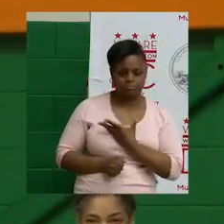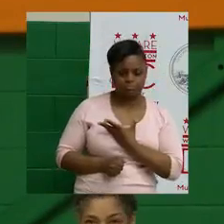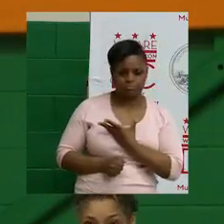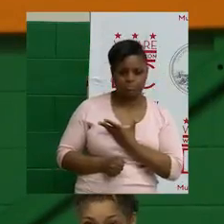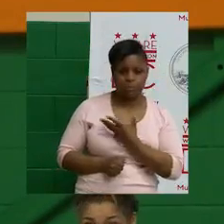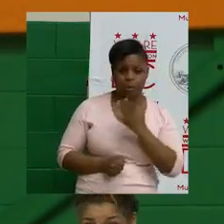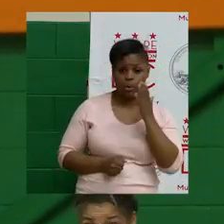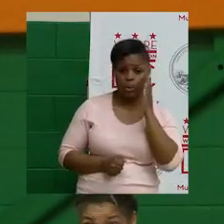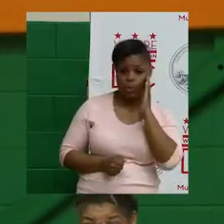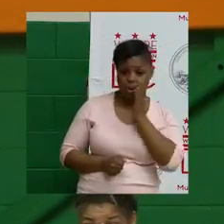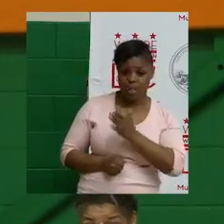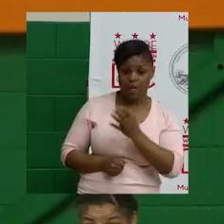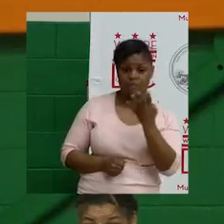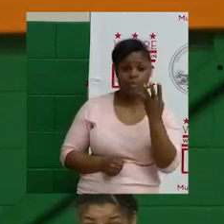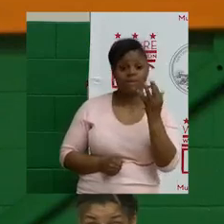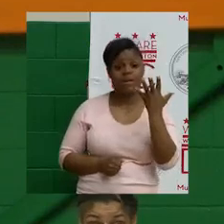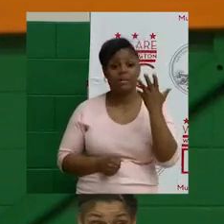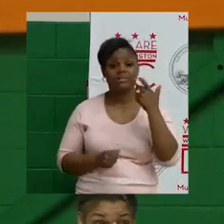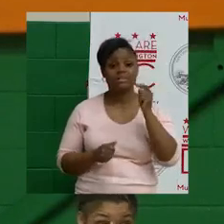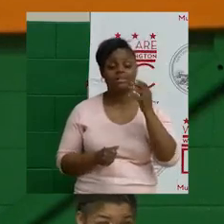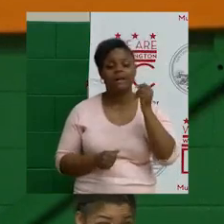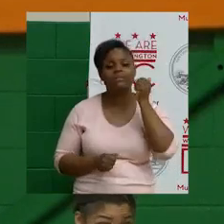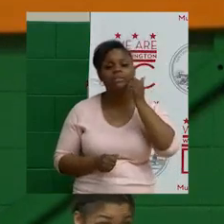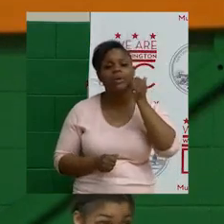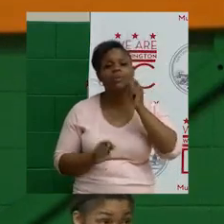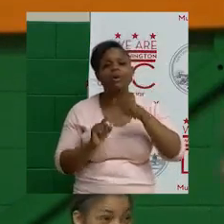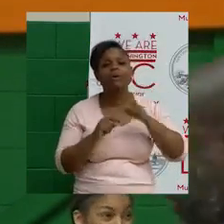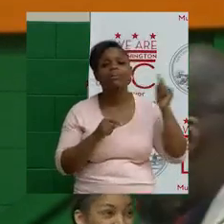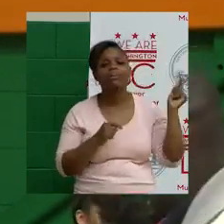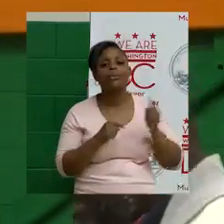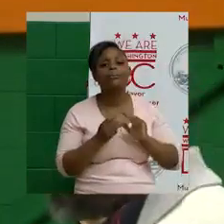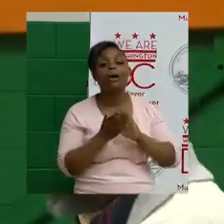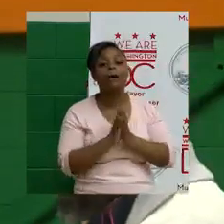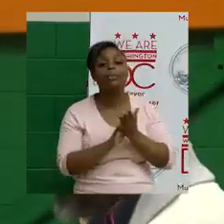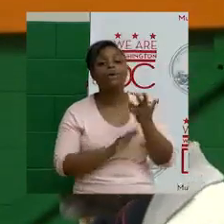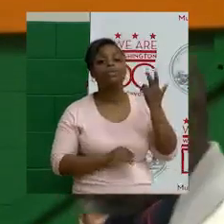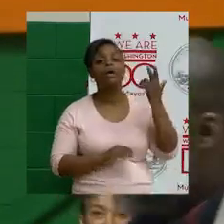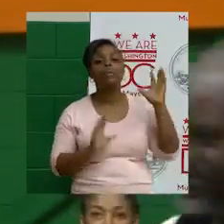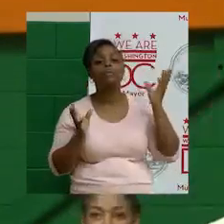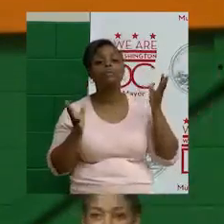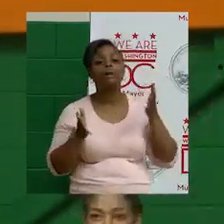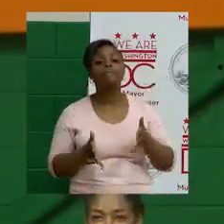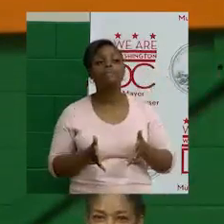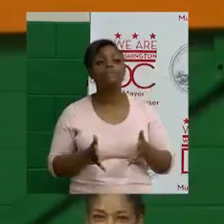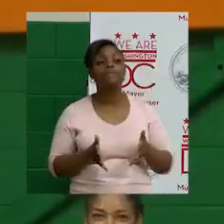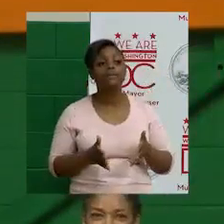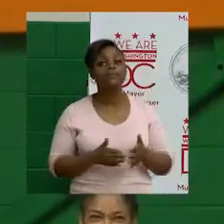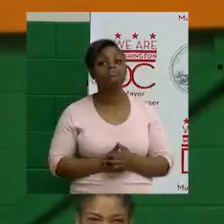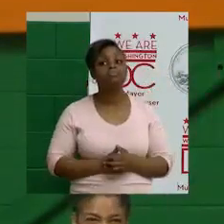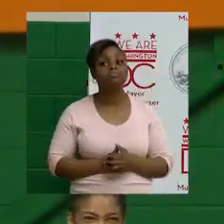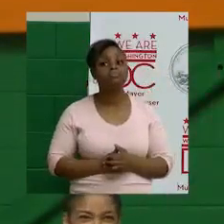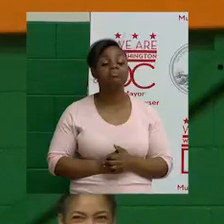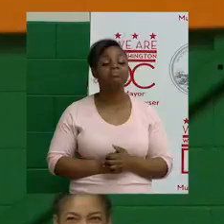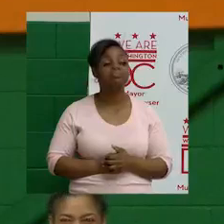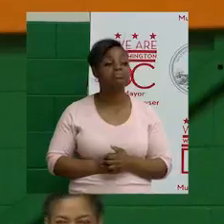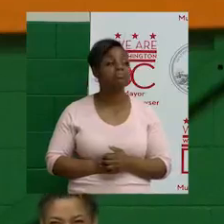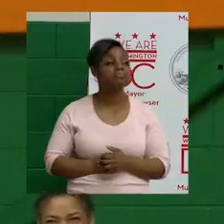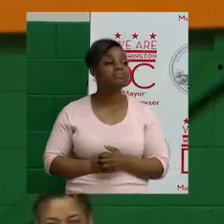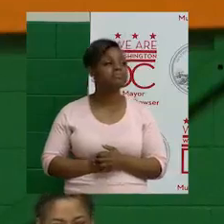day, not two, but sometimes 4 or 5 texts. Keep the sweet mics. Hello.